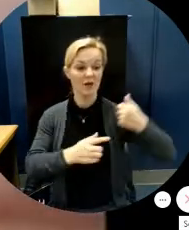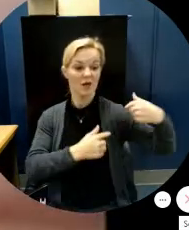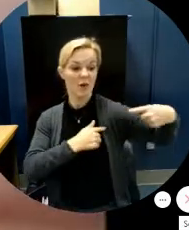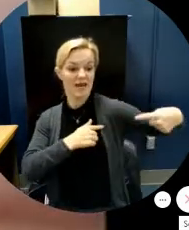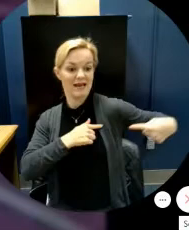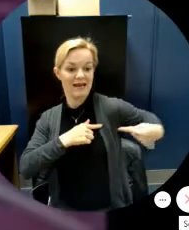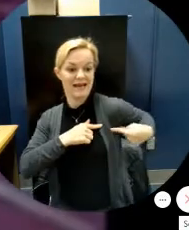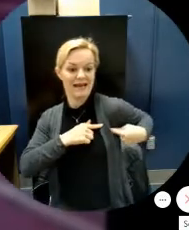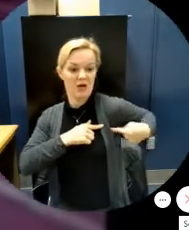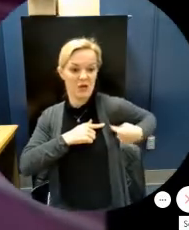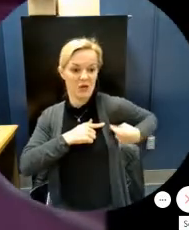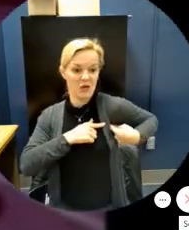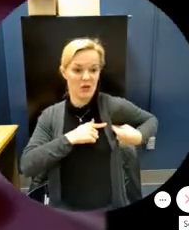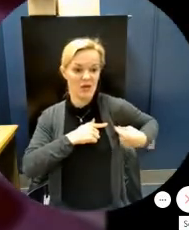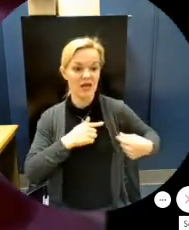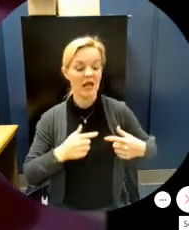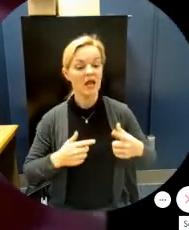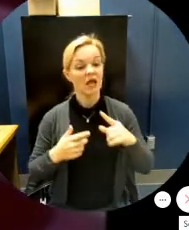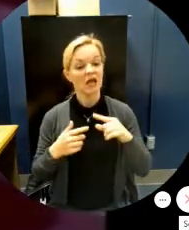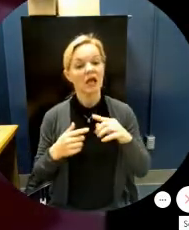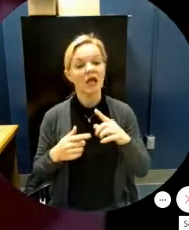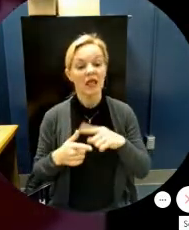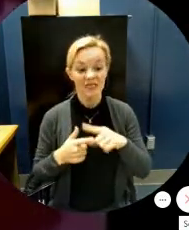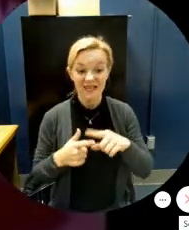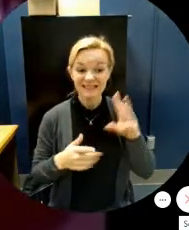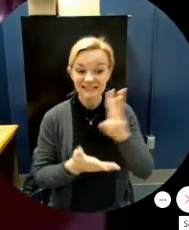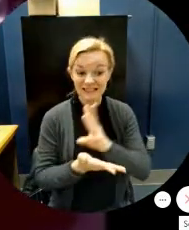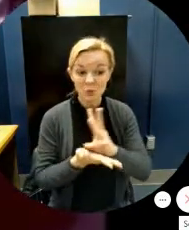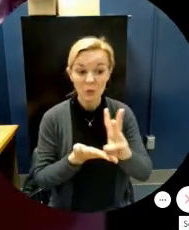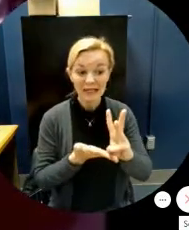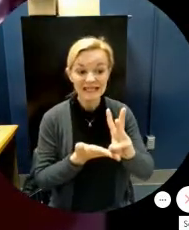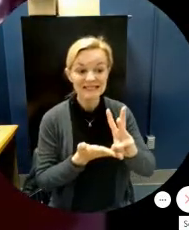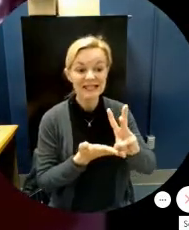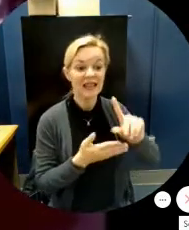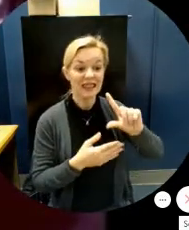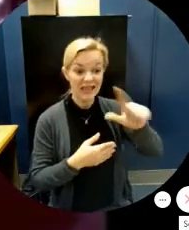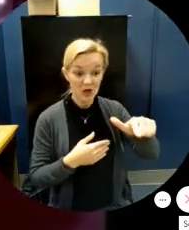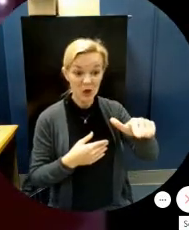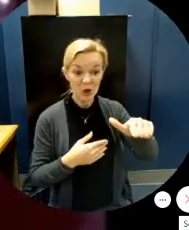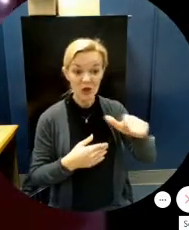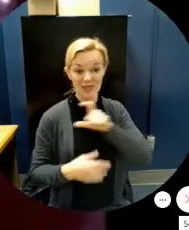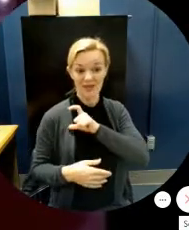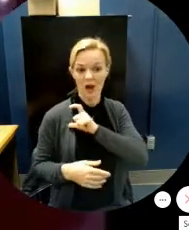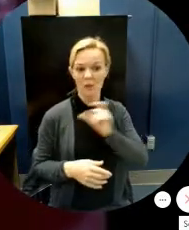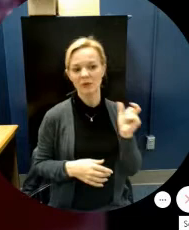large bruise. 6 weeks later, McSweeney was back to work.